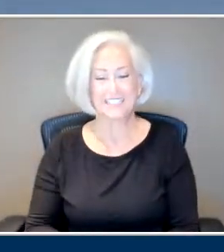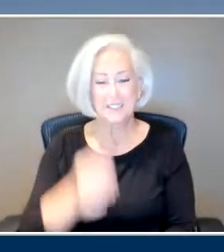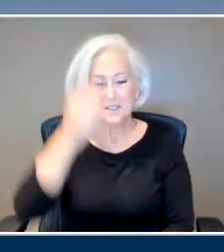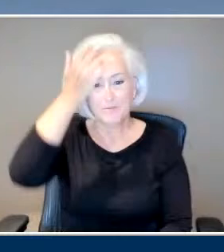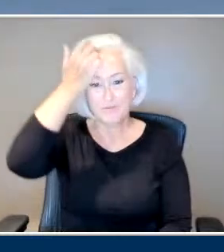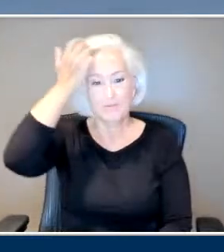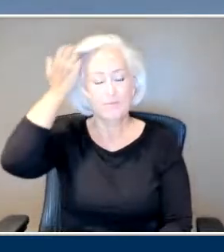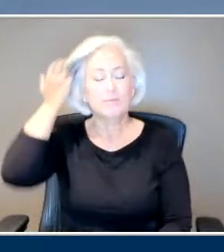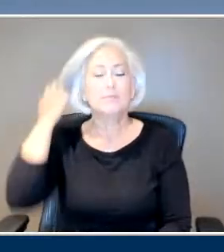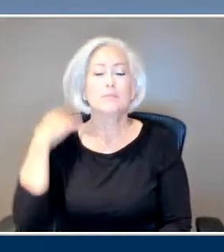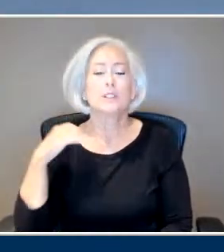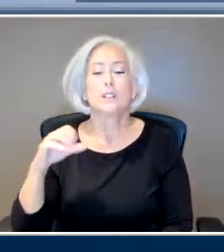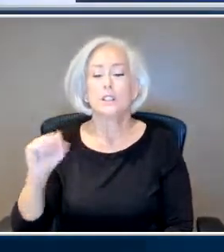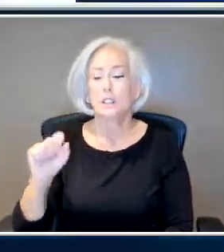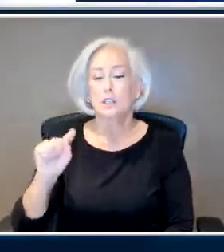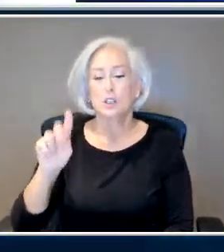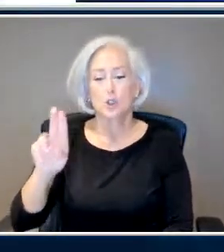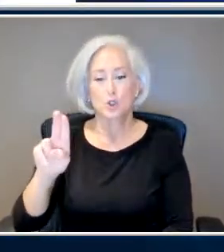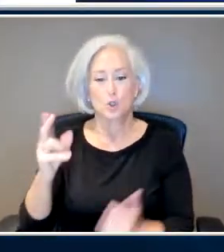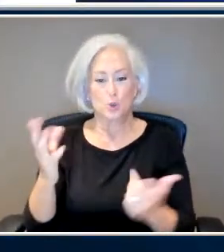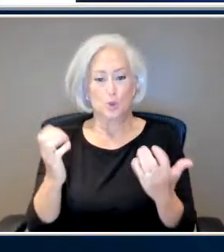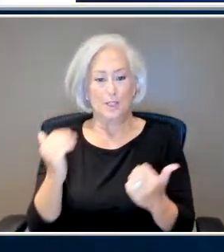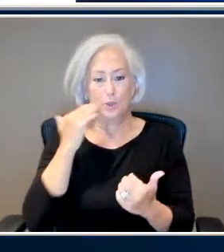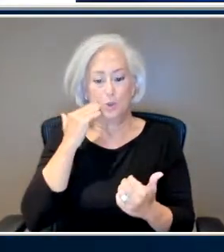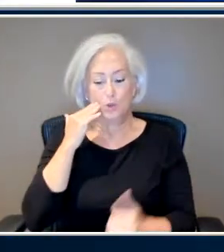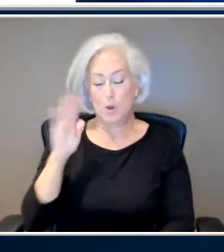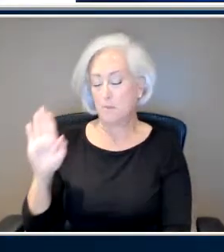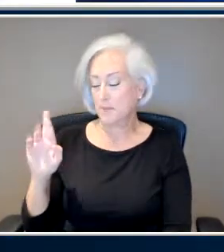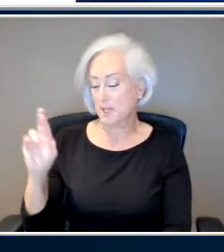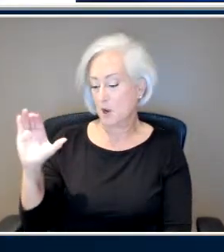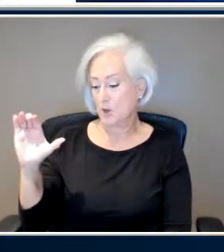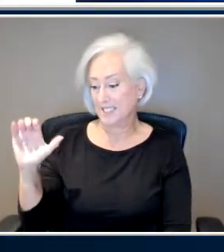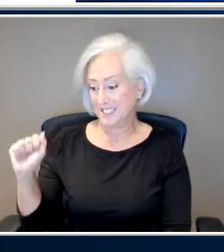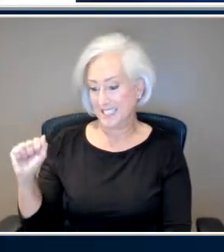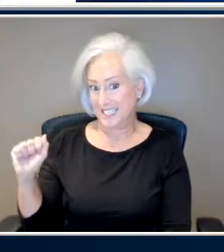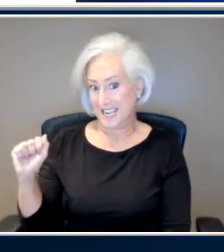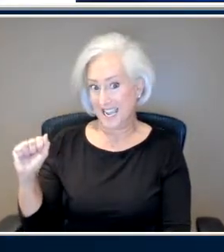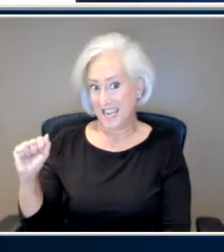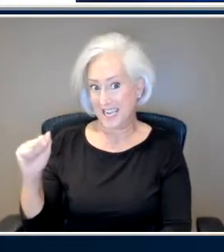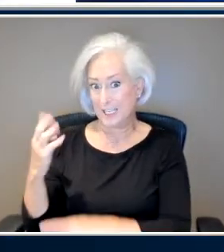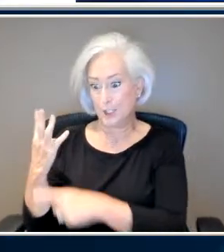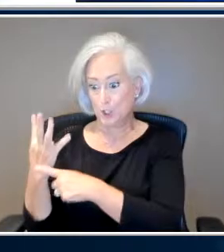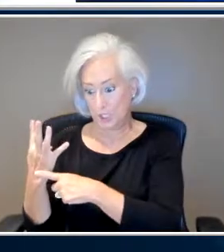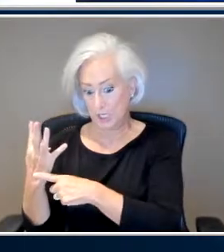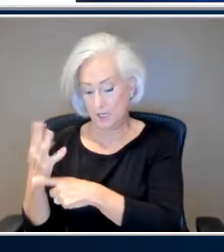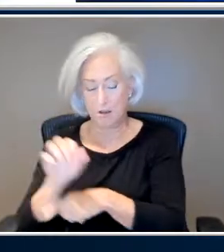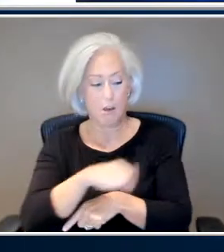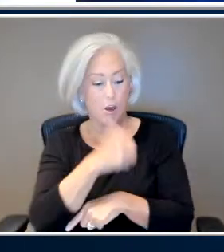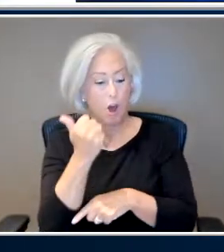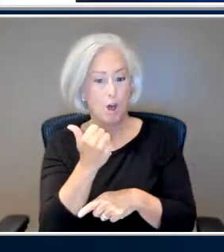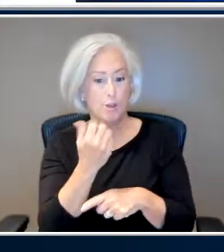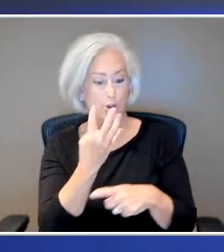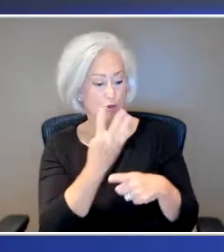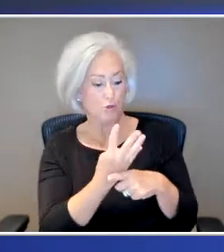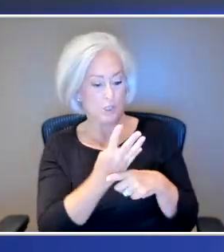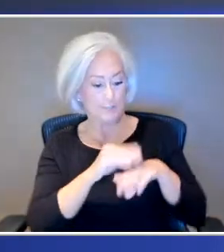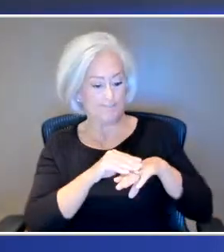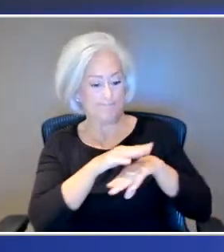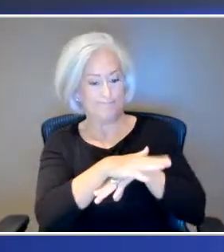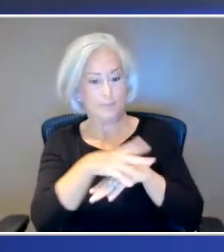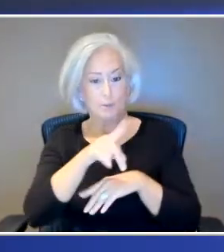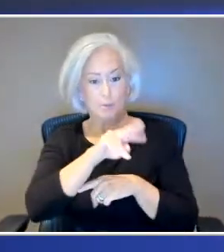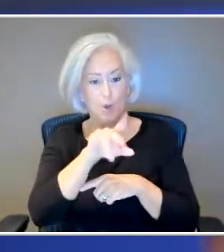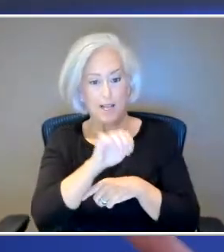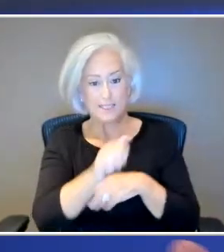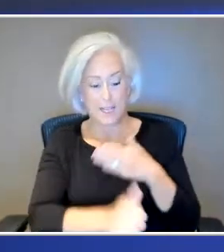Stu wants to know, besides BRCA, are there other genes that we know increase prostate cancer risk? There are. They